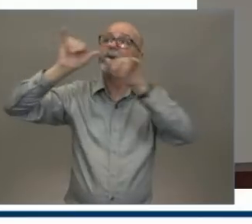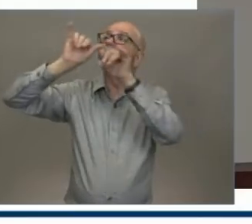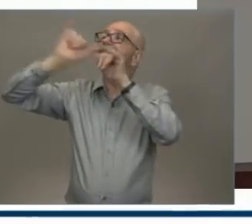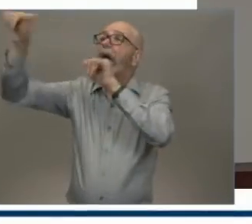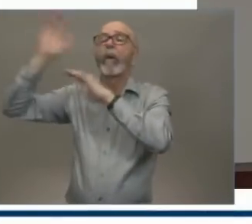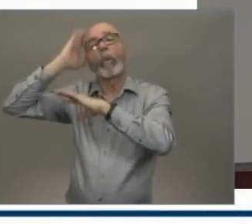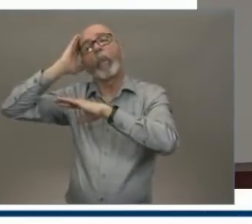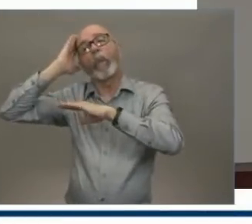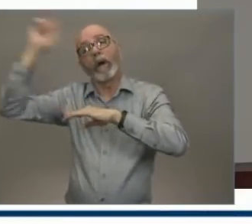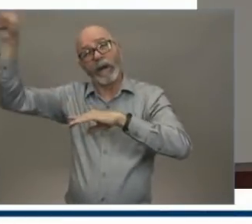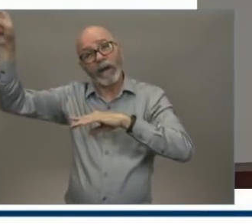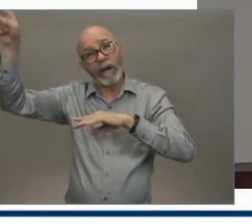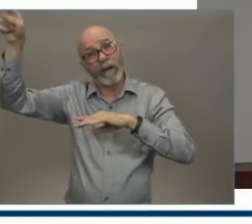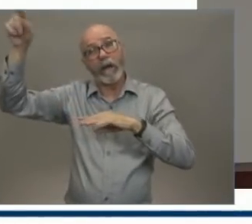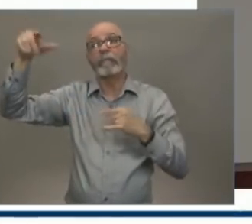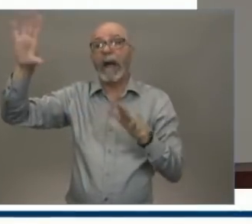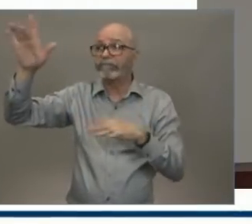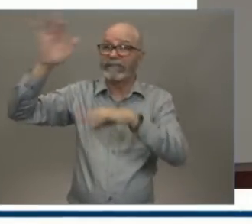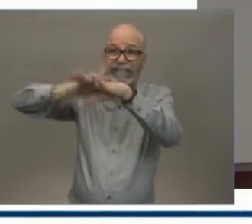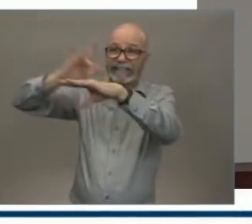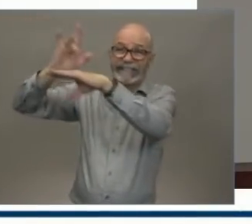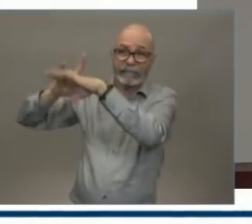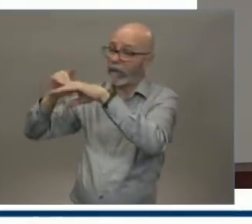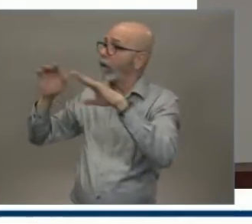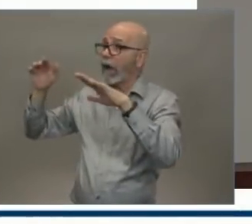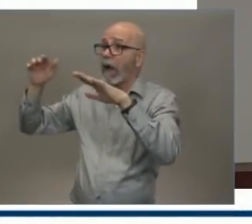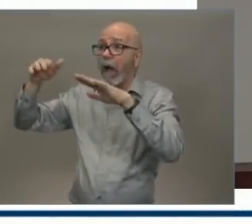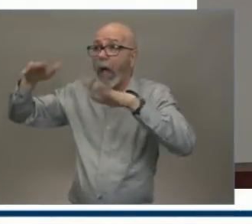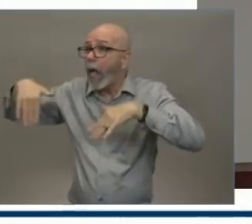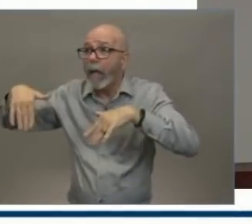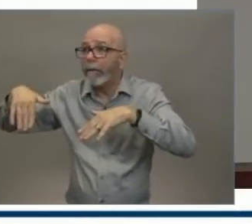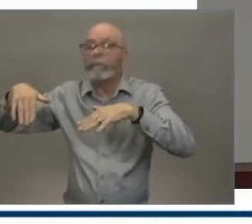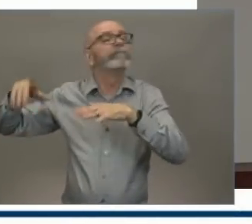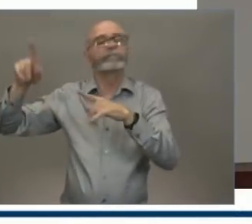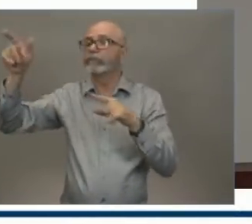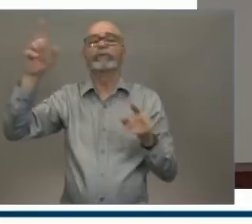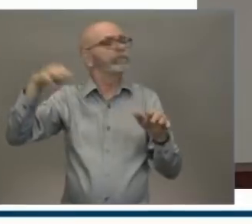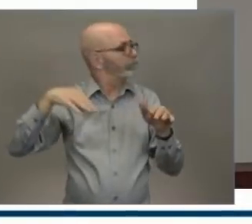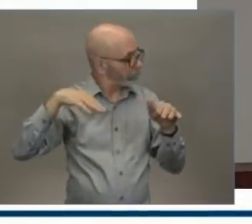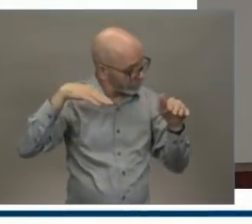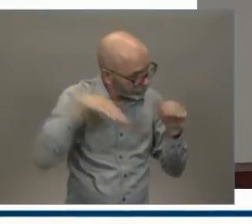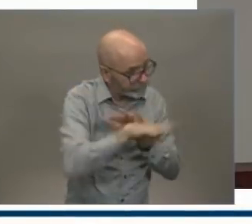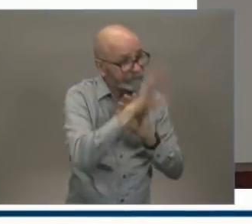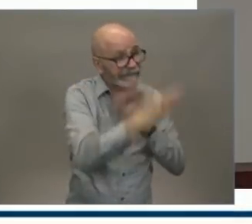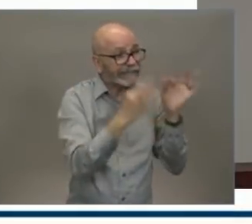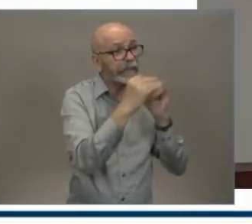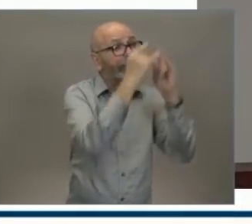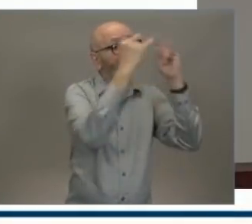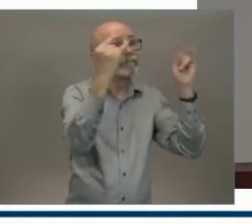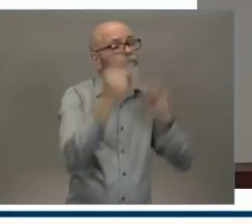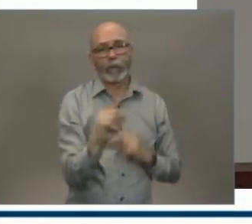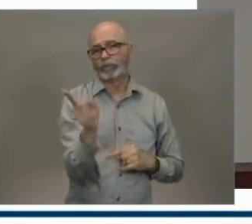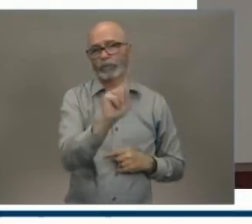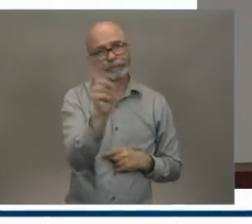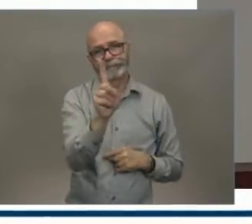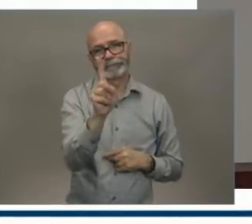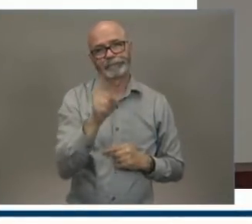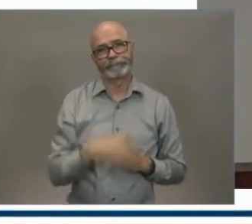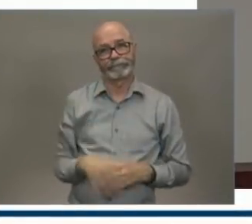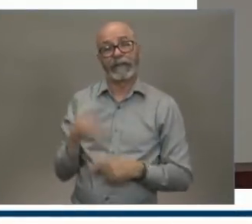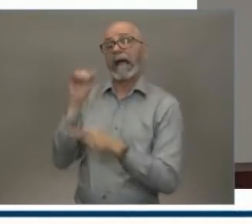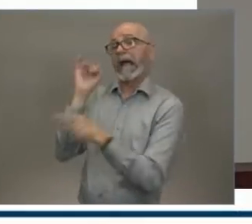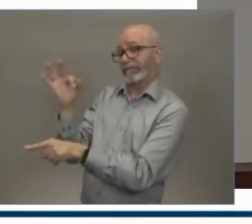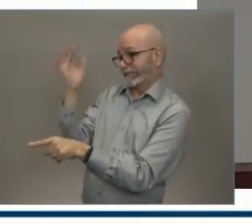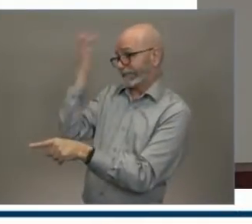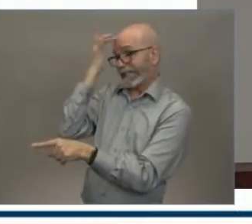the locations that are identified through our exposure notifications, or if you've been in contact with somebody who is a known case. In any